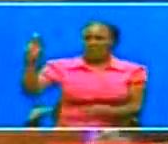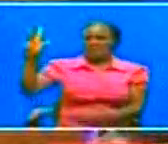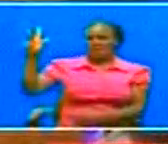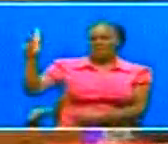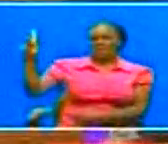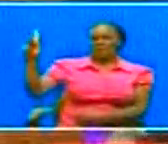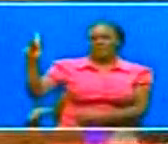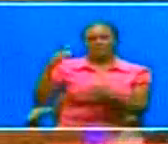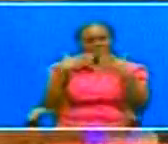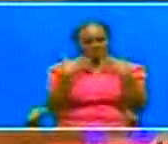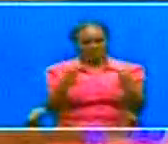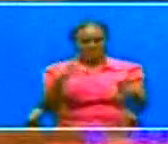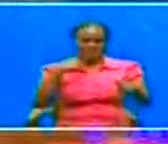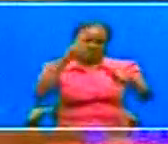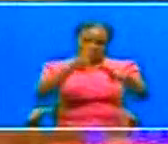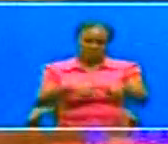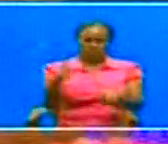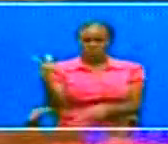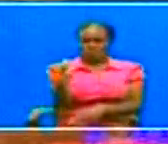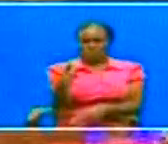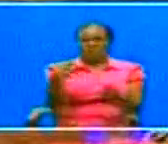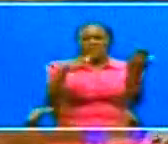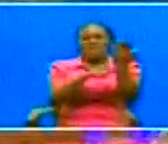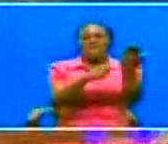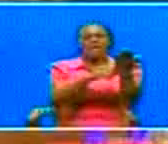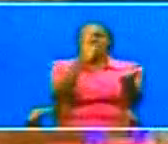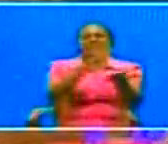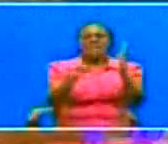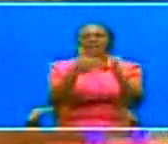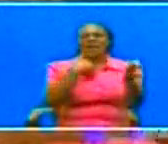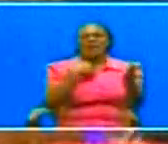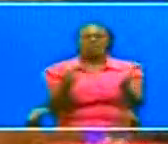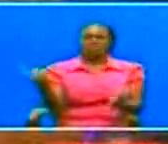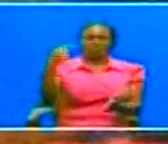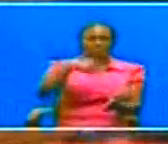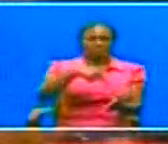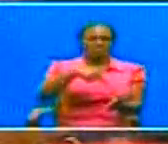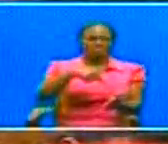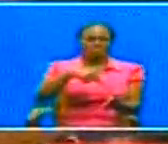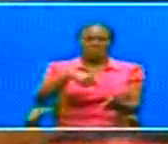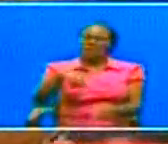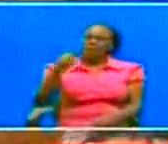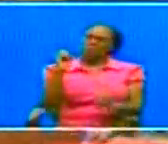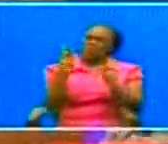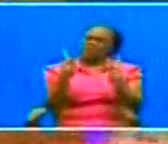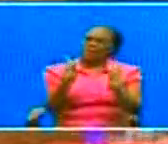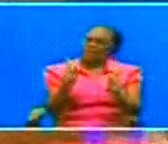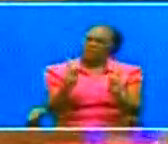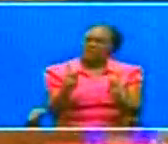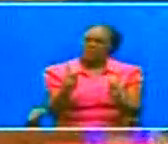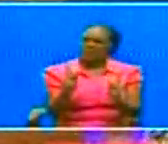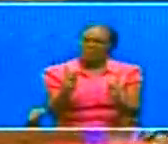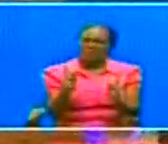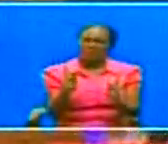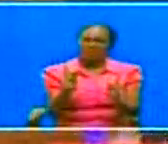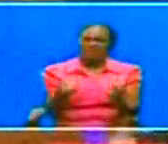that was it. I mean, I was sitting in the studio, and Nameless had the session after me. He walks in, and he was like, And we're like, And